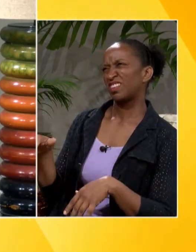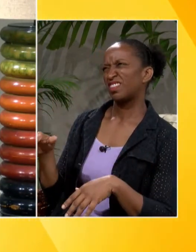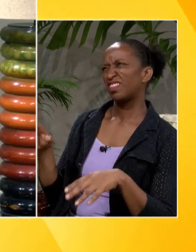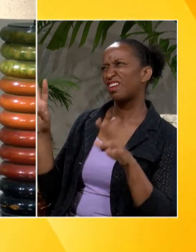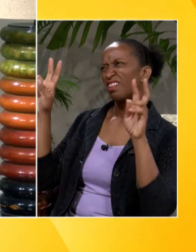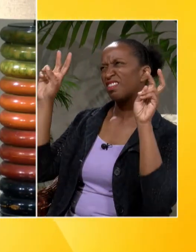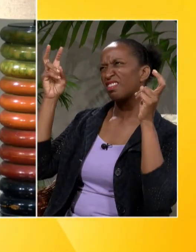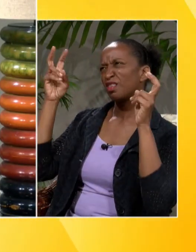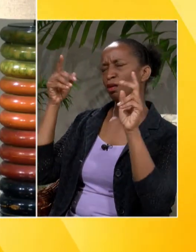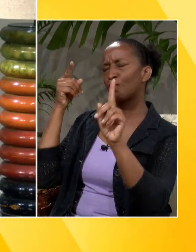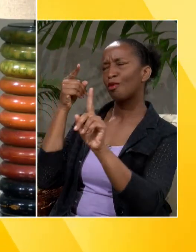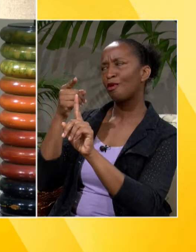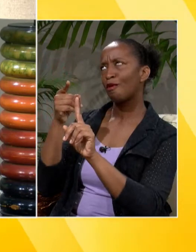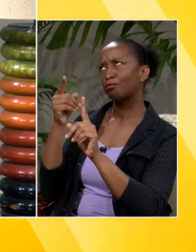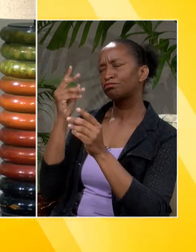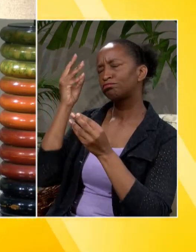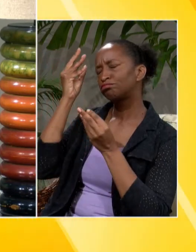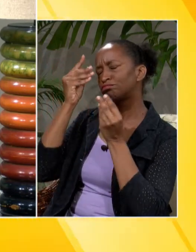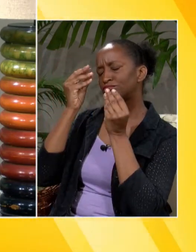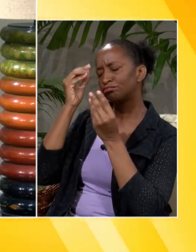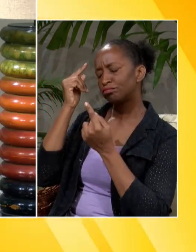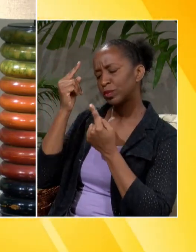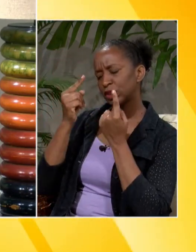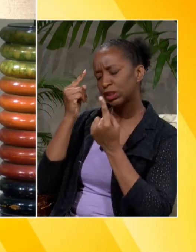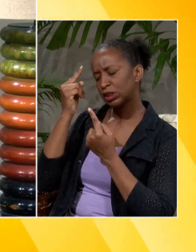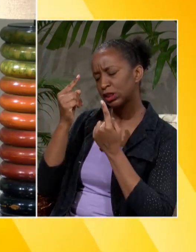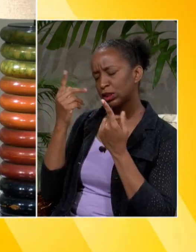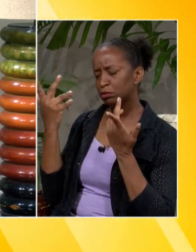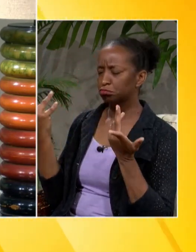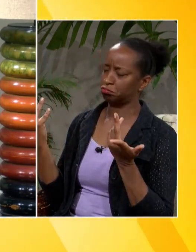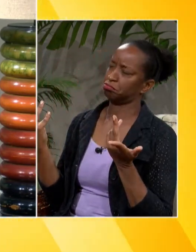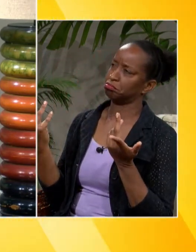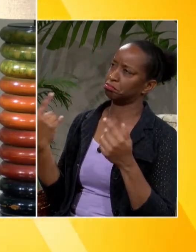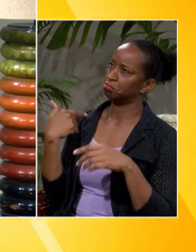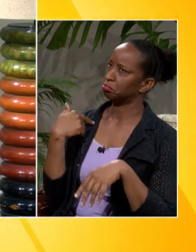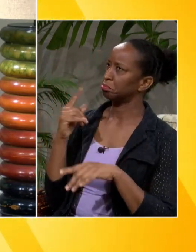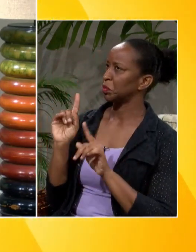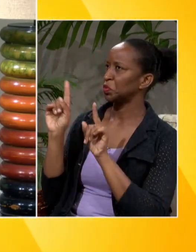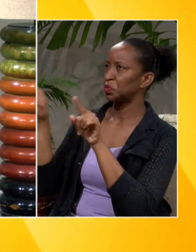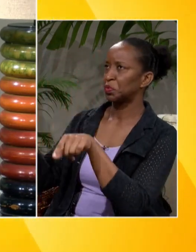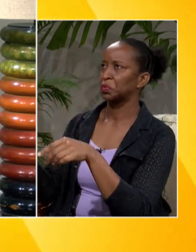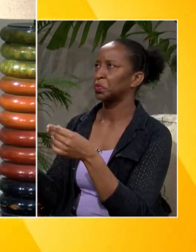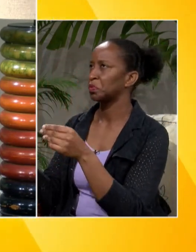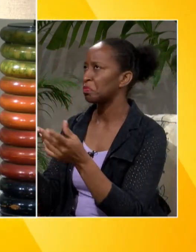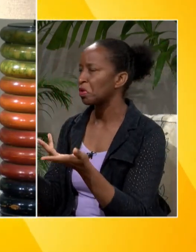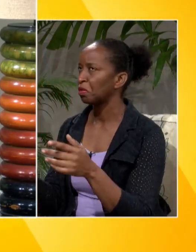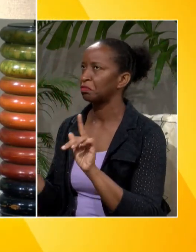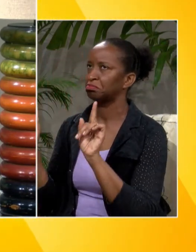means that many of us, wherever they go to conduct their business, if they're seeking